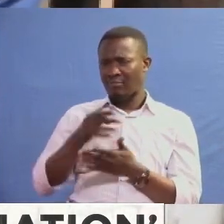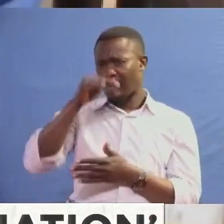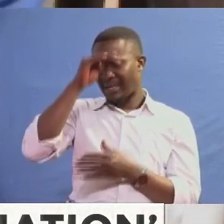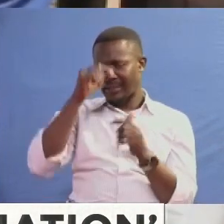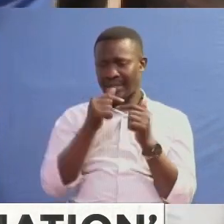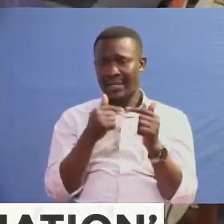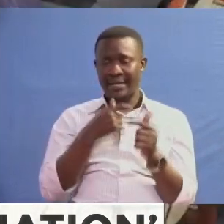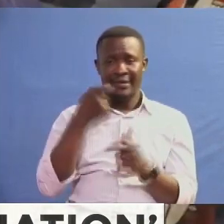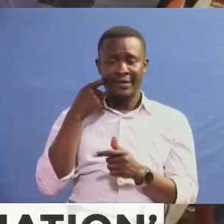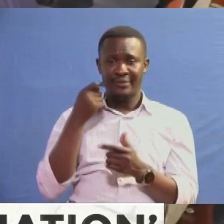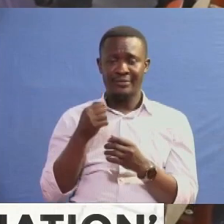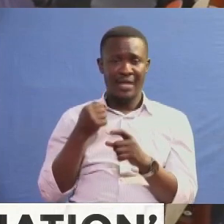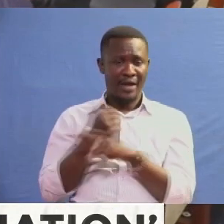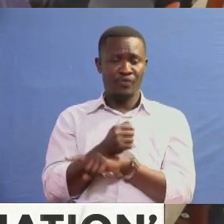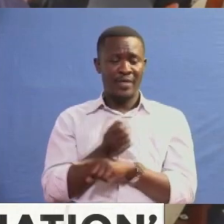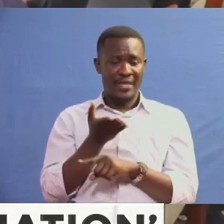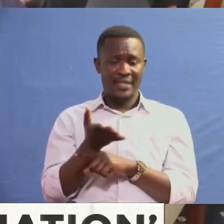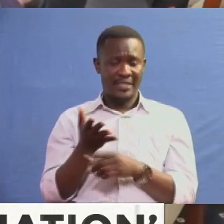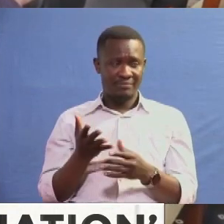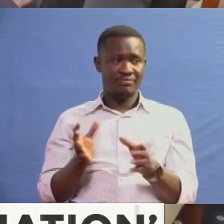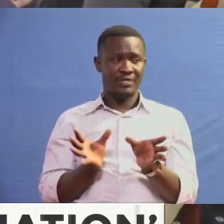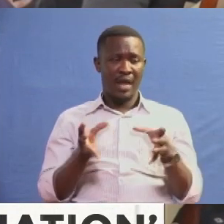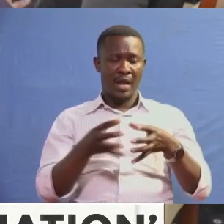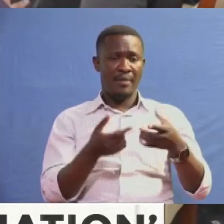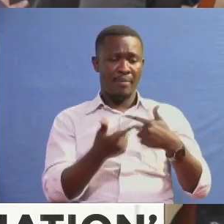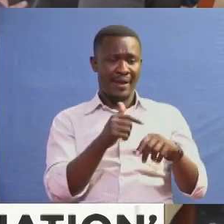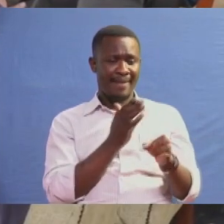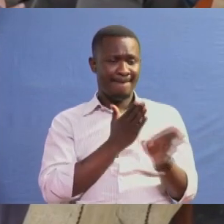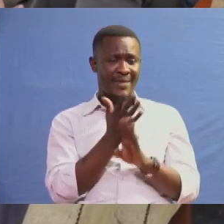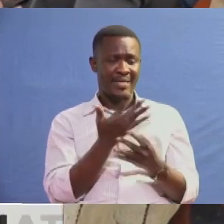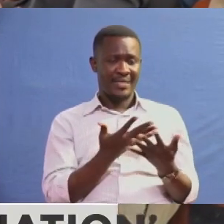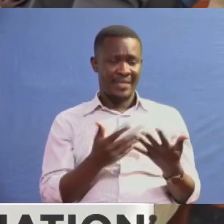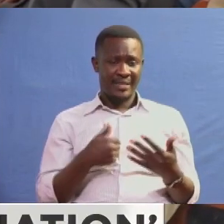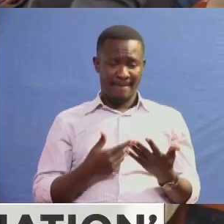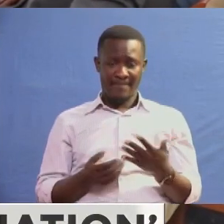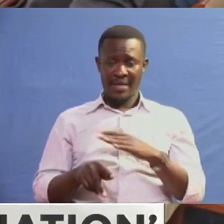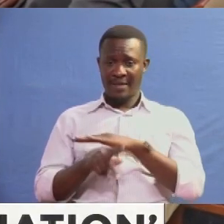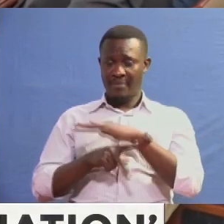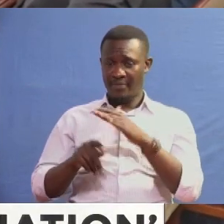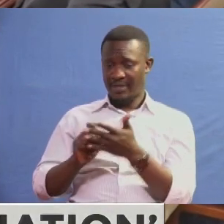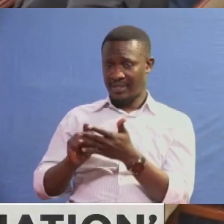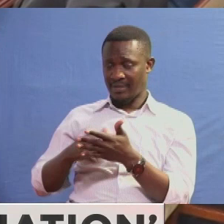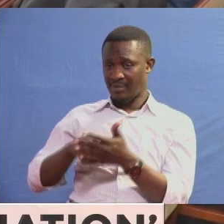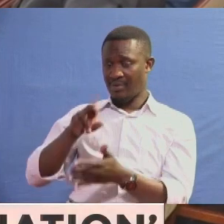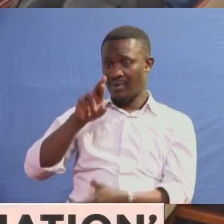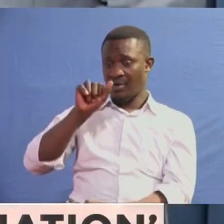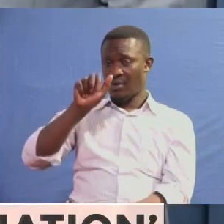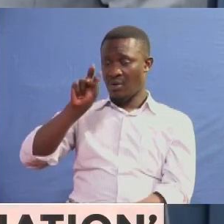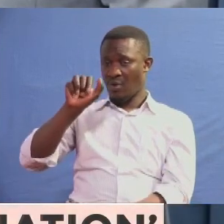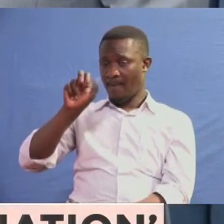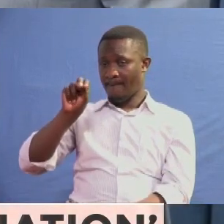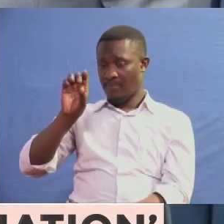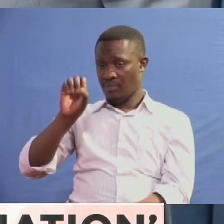and drug abuse. This gathering brought together key figures, including Principal Secretaries Raymond Omolo,